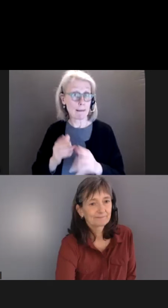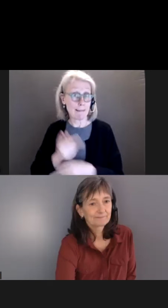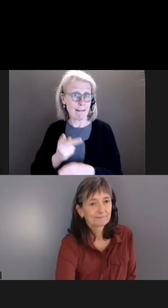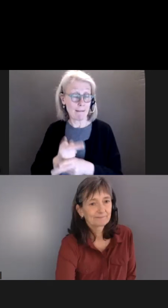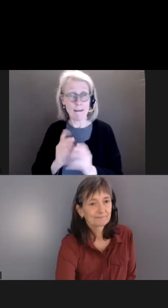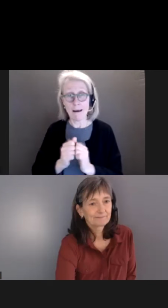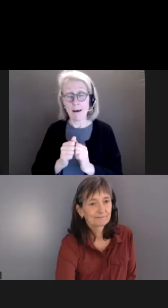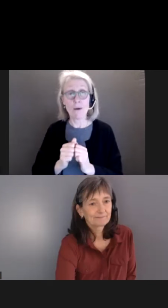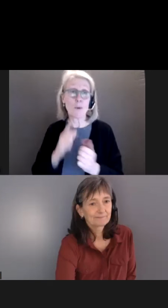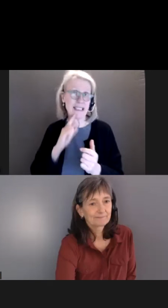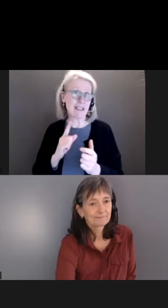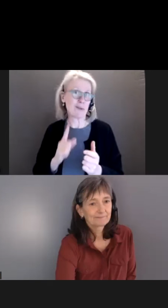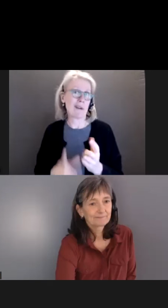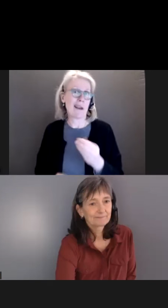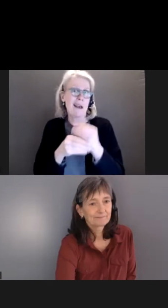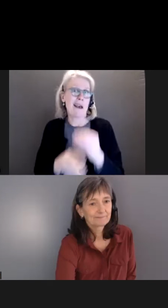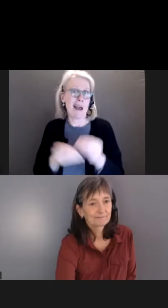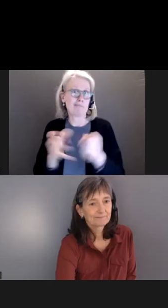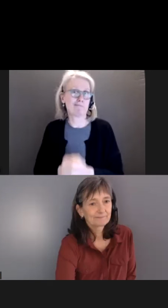its availability across Canada.